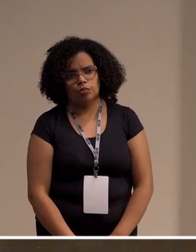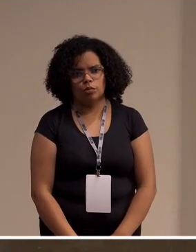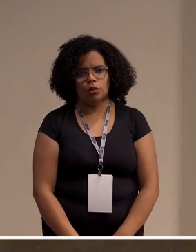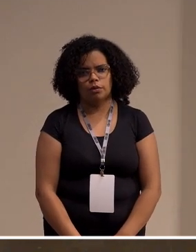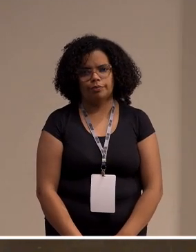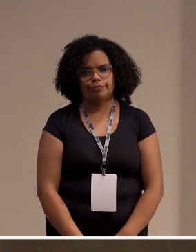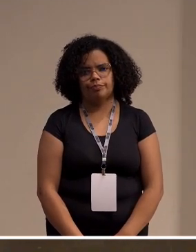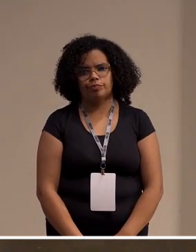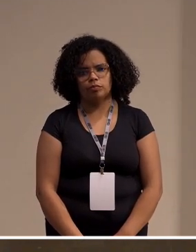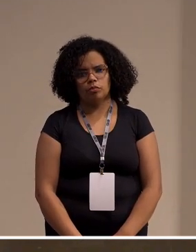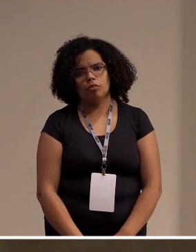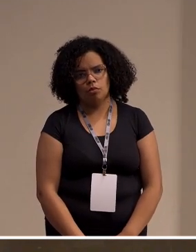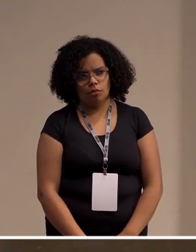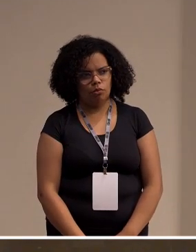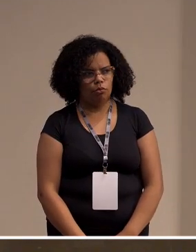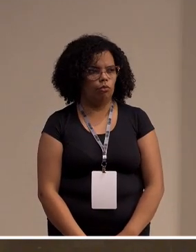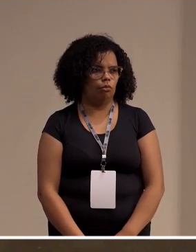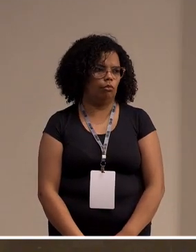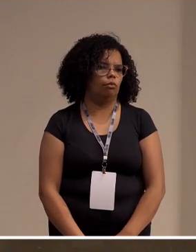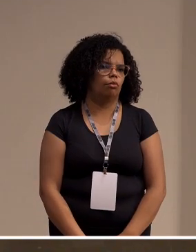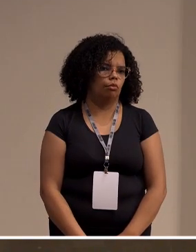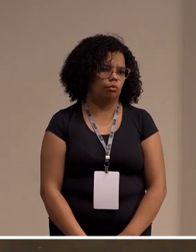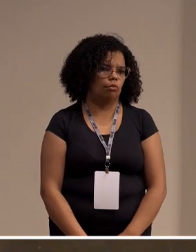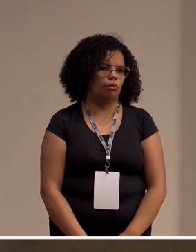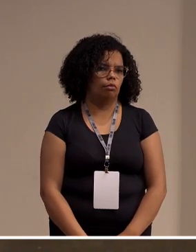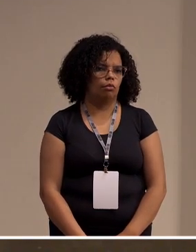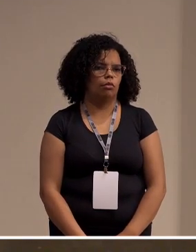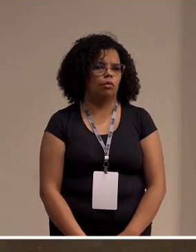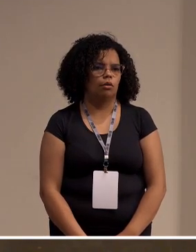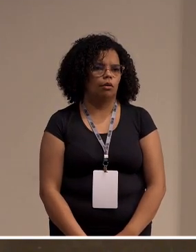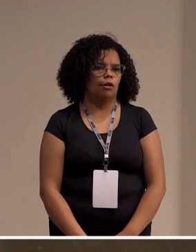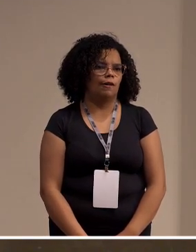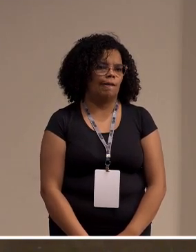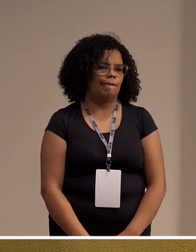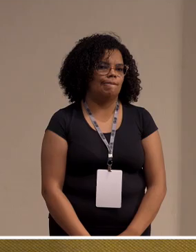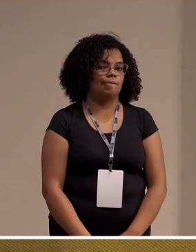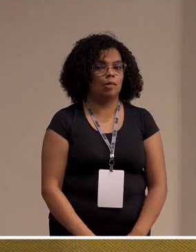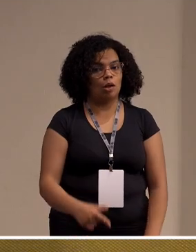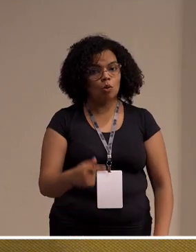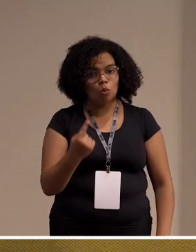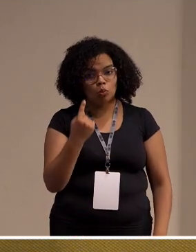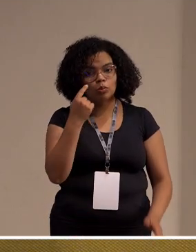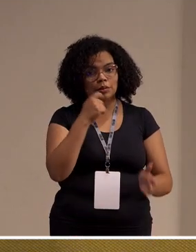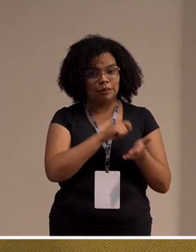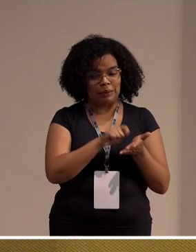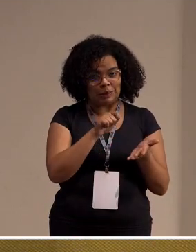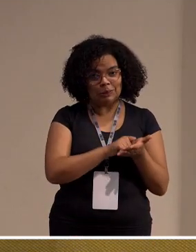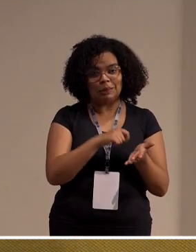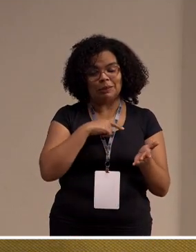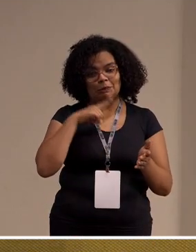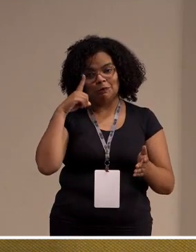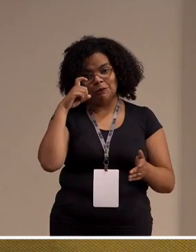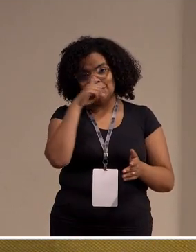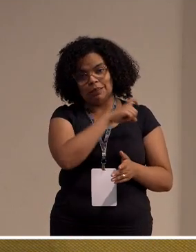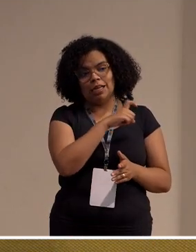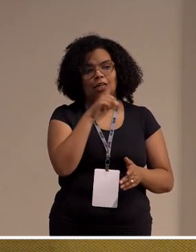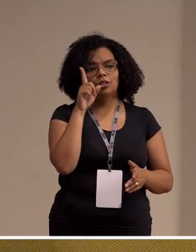I have trouble coming up with lists on the spot, but one writer who immediately comes to mind is Wesley